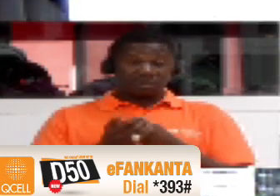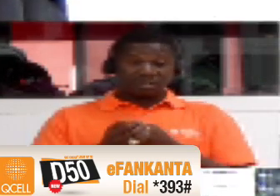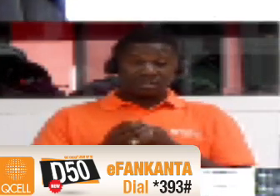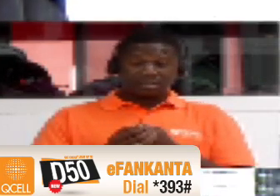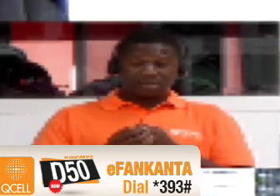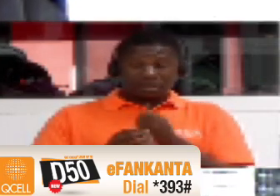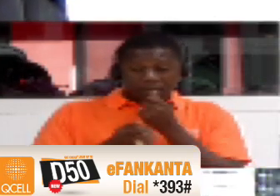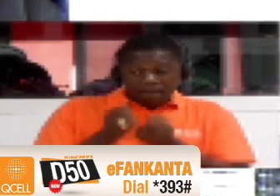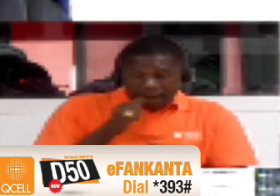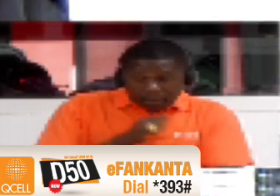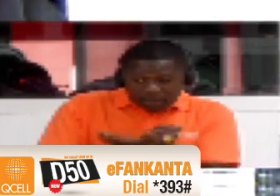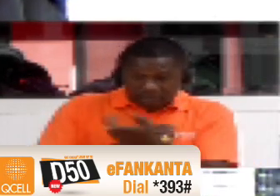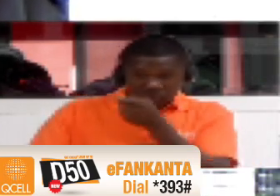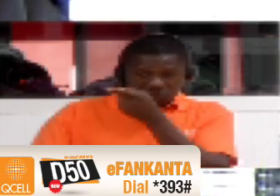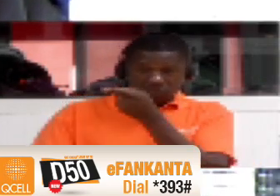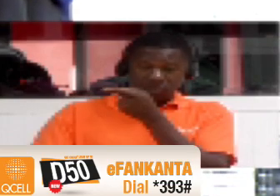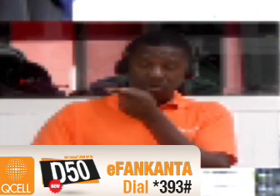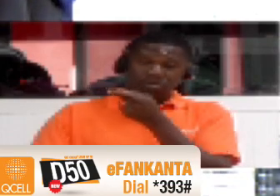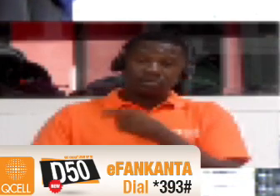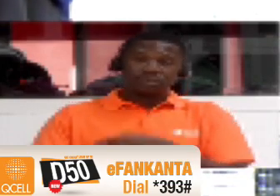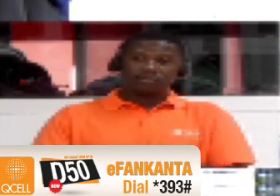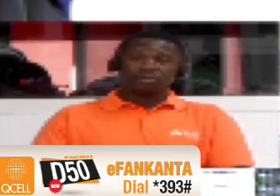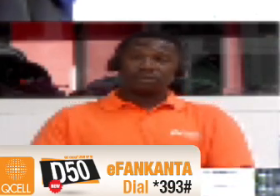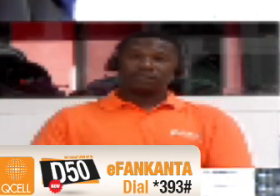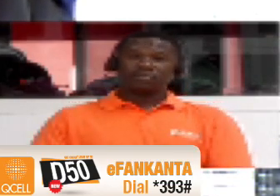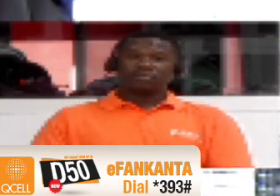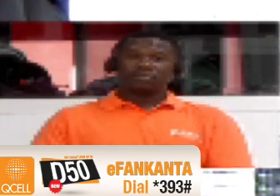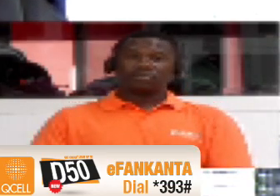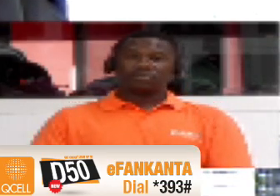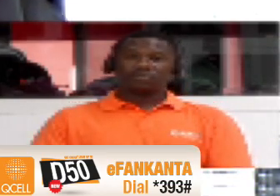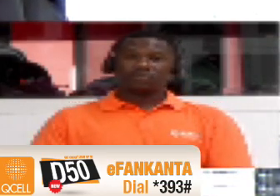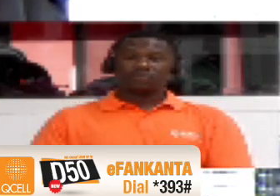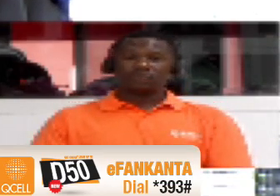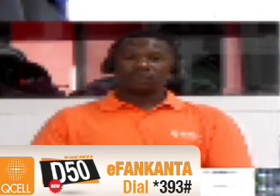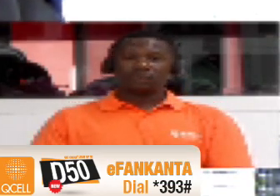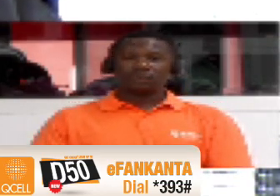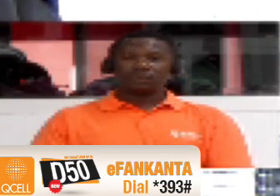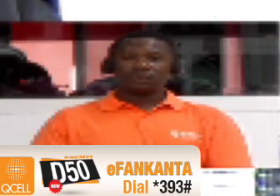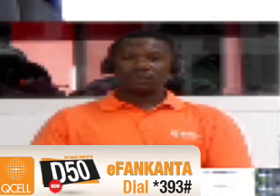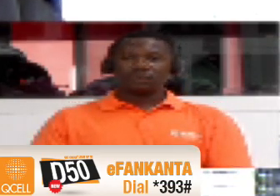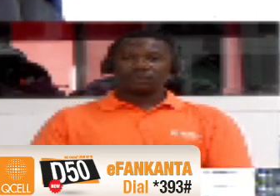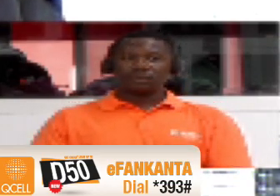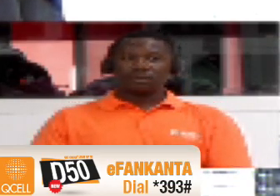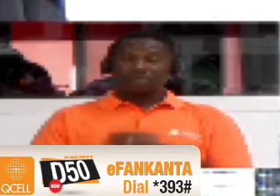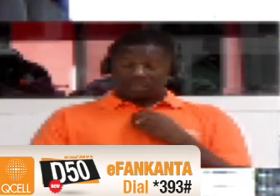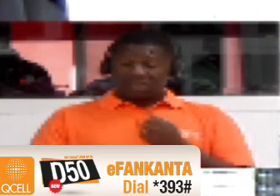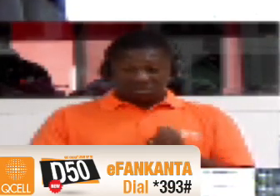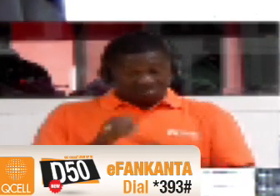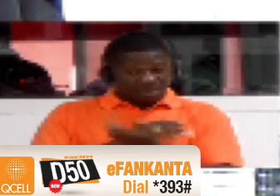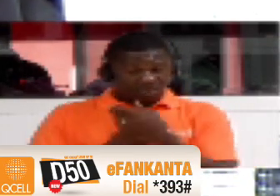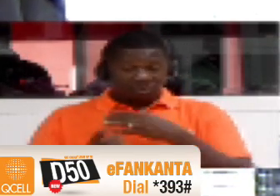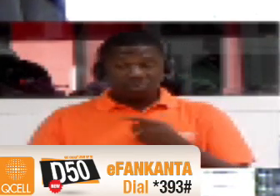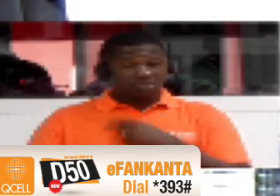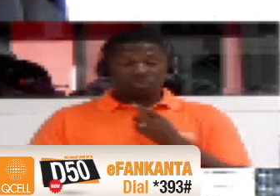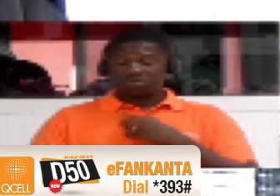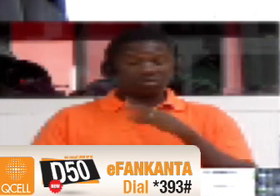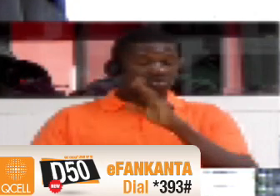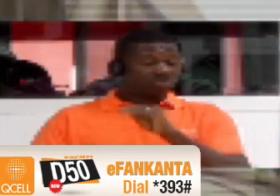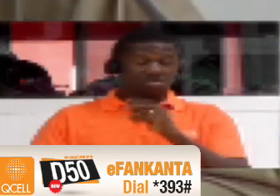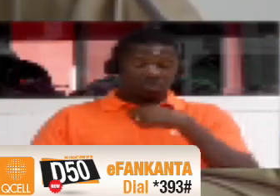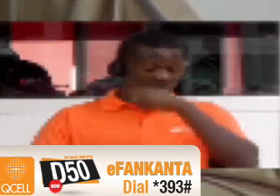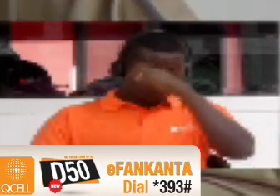Ako olem nyinti ko ayali dukule. I am bribed le kadun dahani la fana ngana doko kijede. He bribed us, but we could not